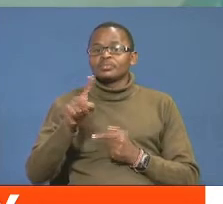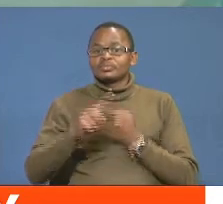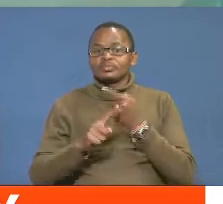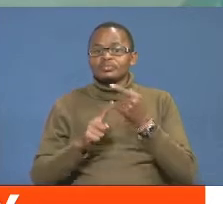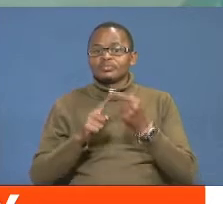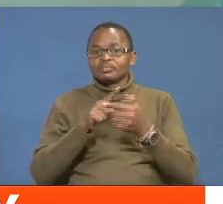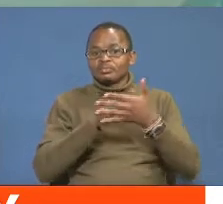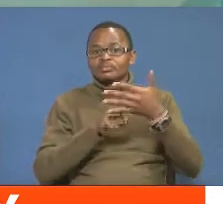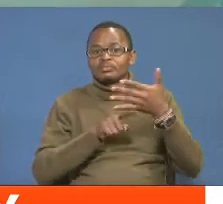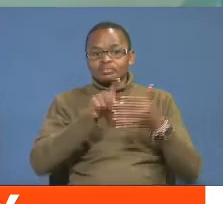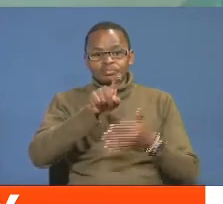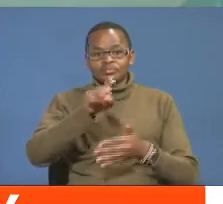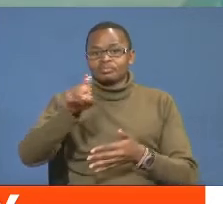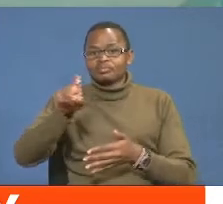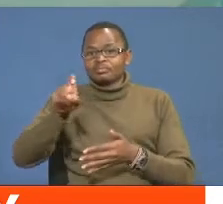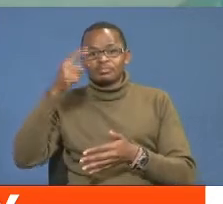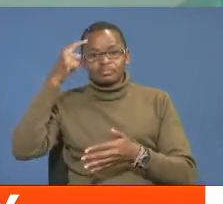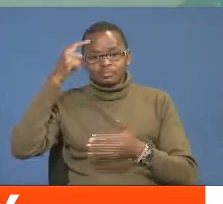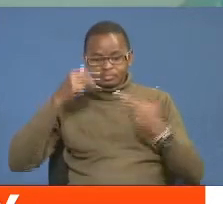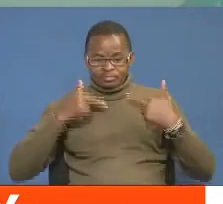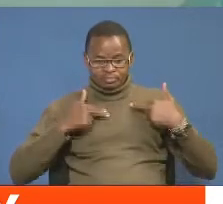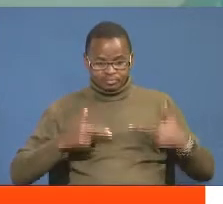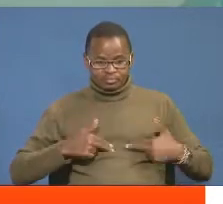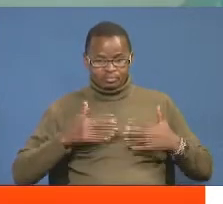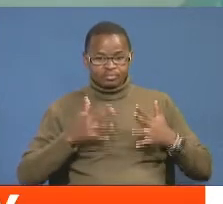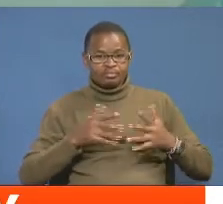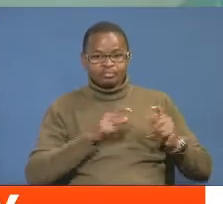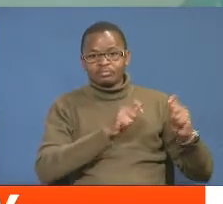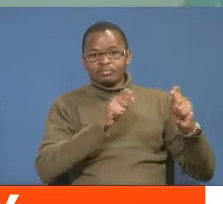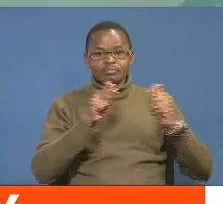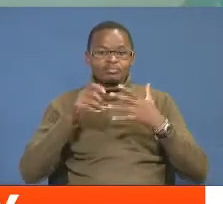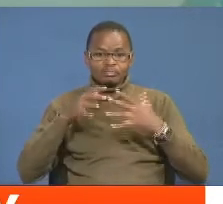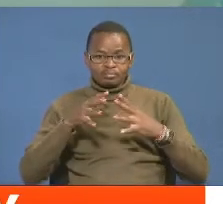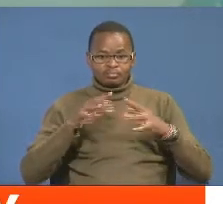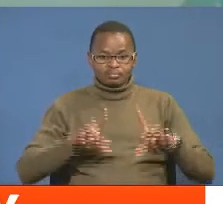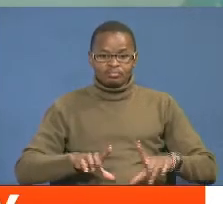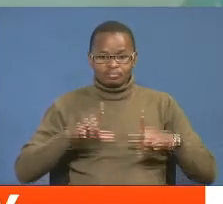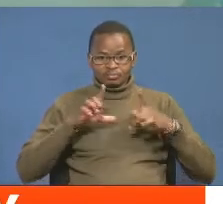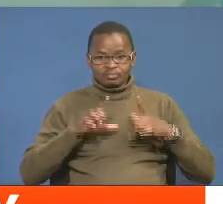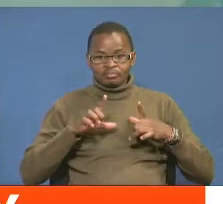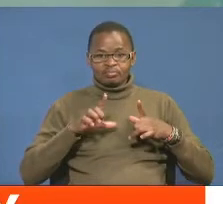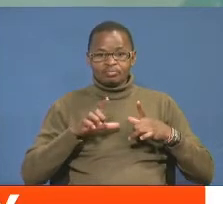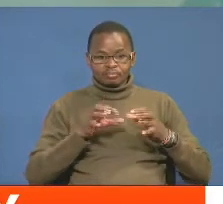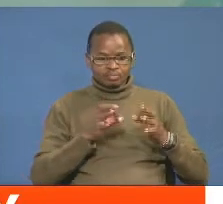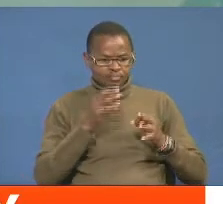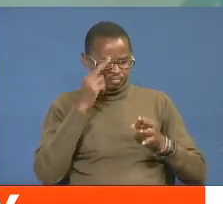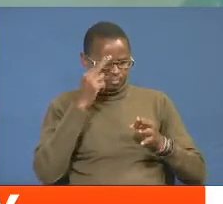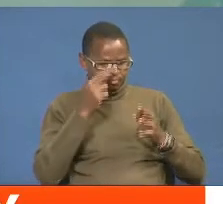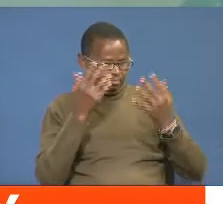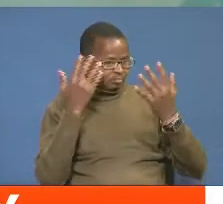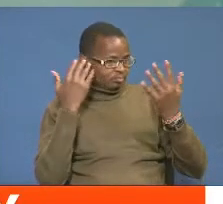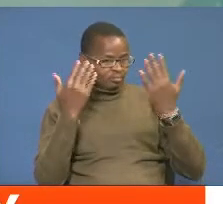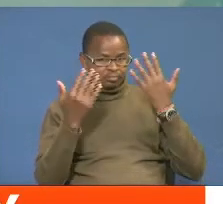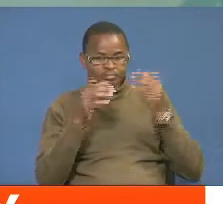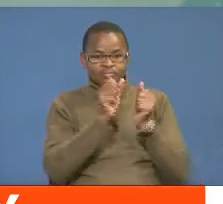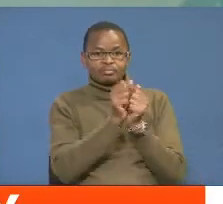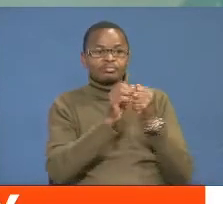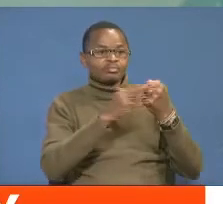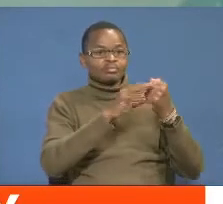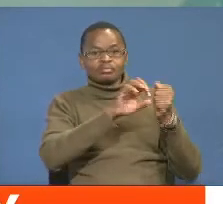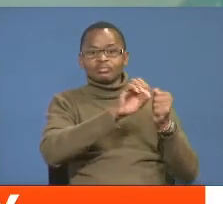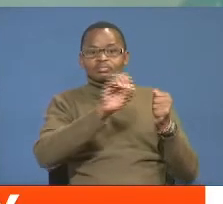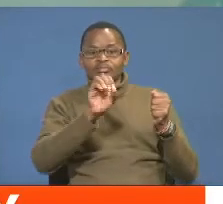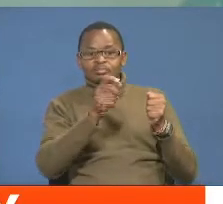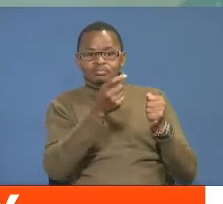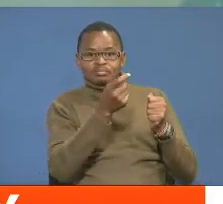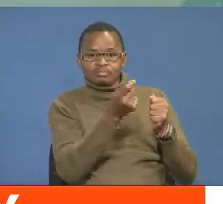when you look at what vaccines have done for humanity, they really transformed people's life. If you look back in the 1800s when we